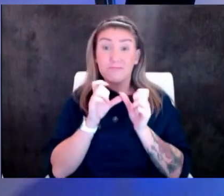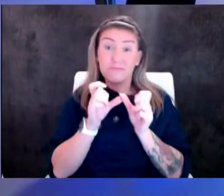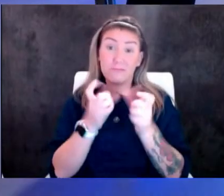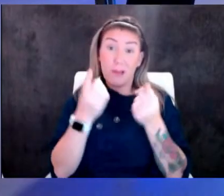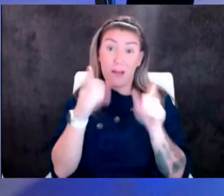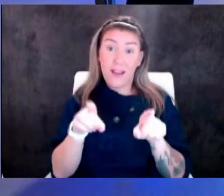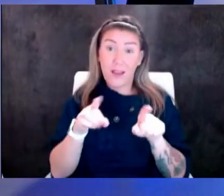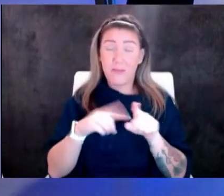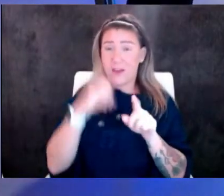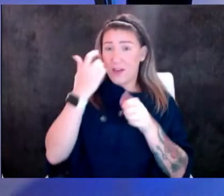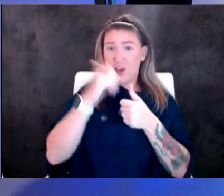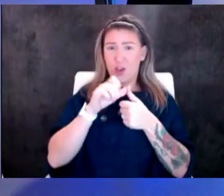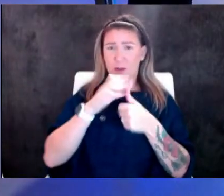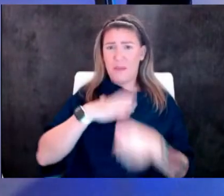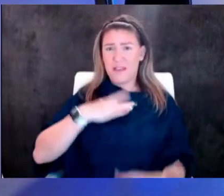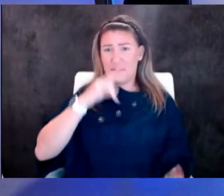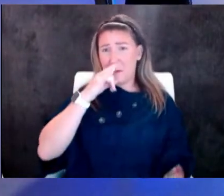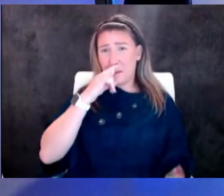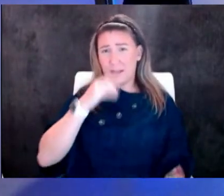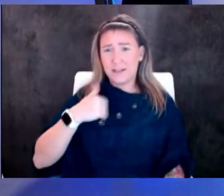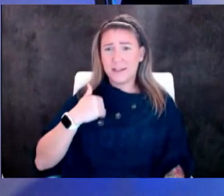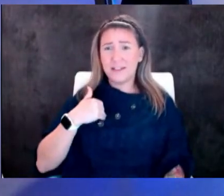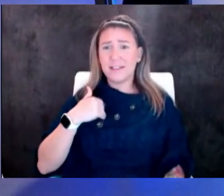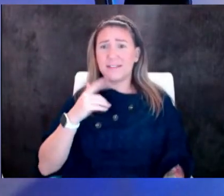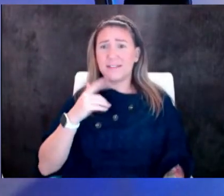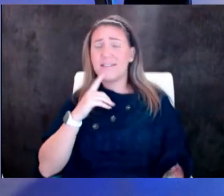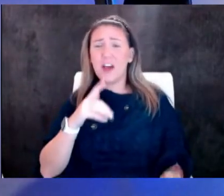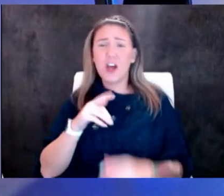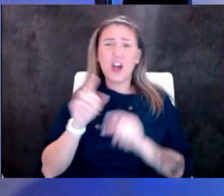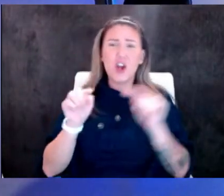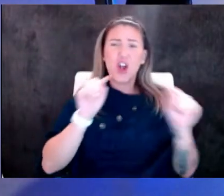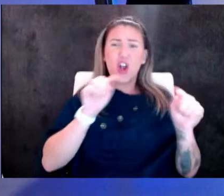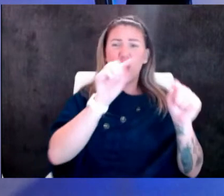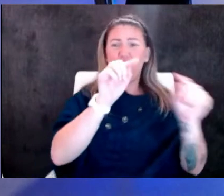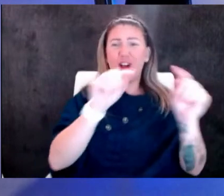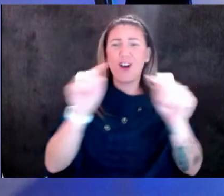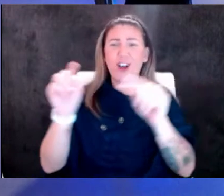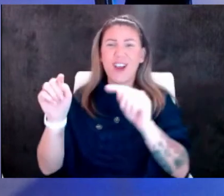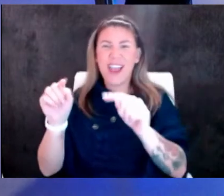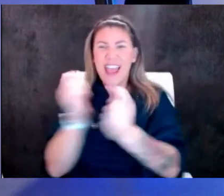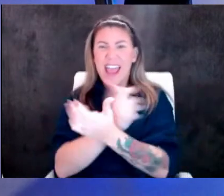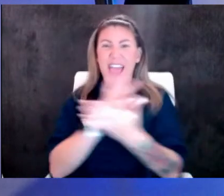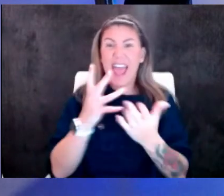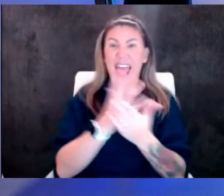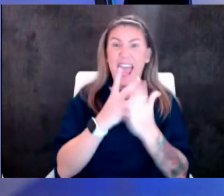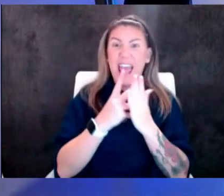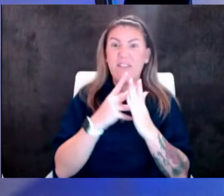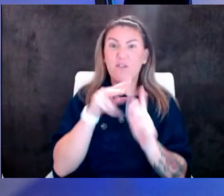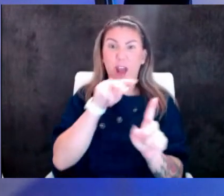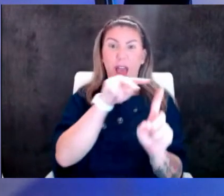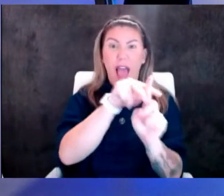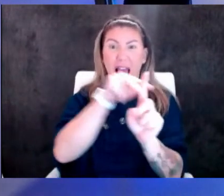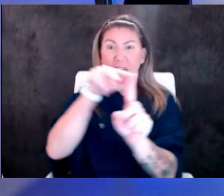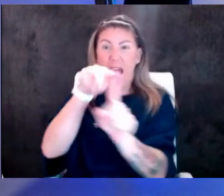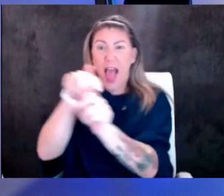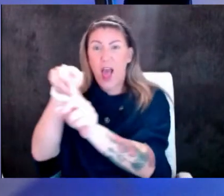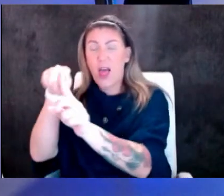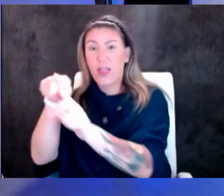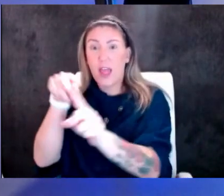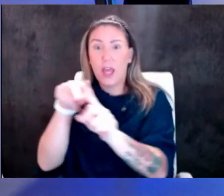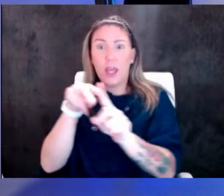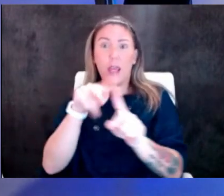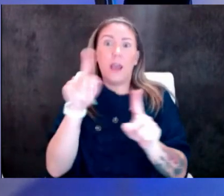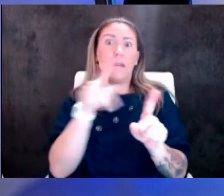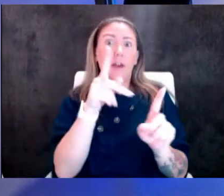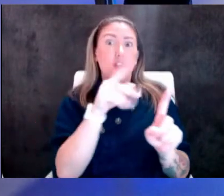kids, went around, plugged all the every single outlet had those little things on it. You plug it in, and you can never get it out.